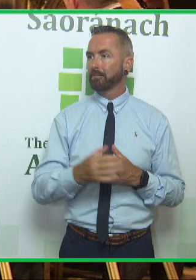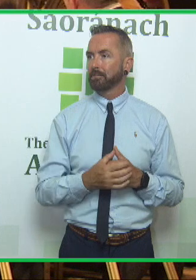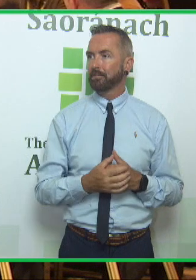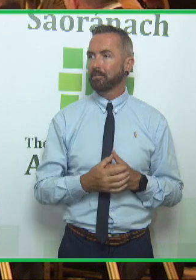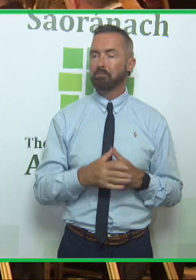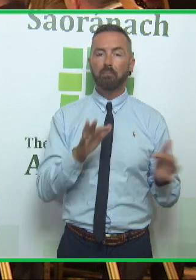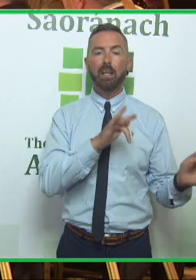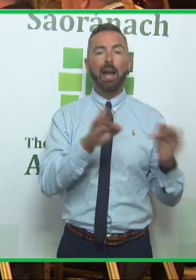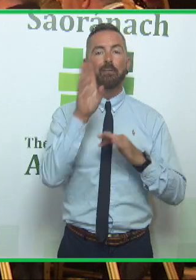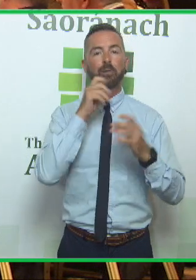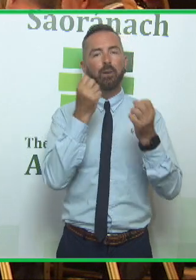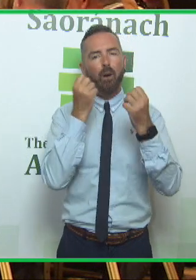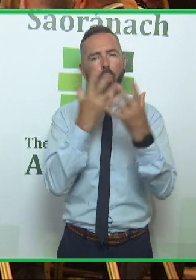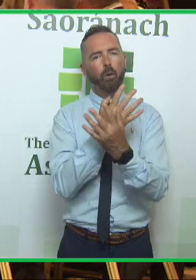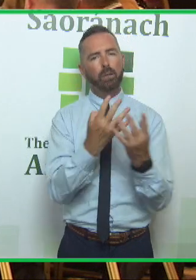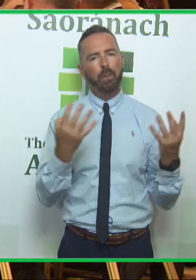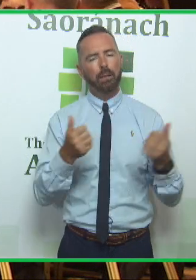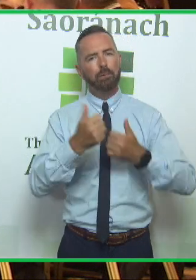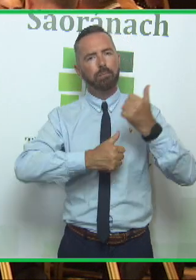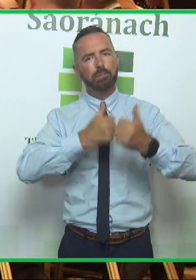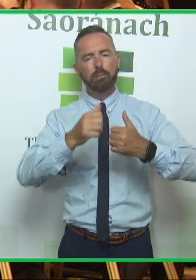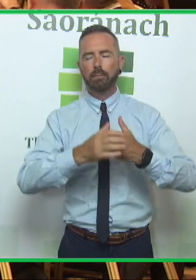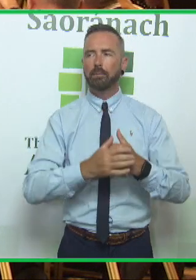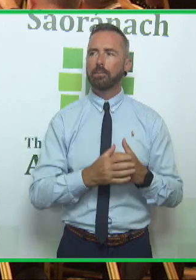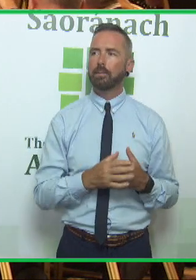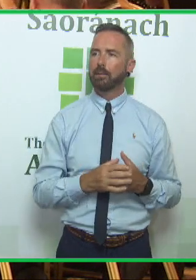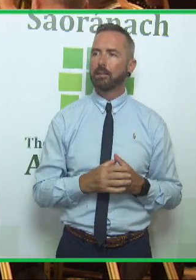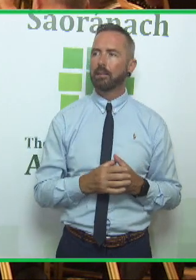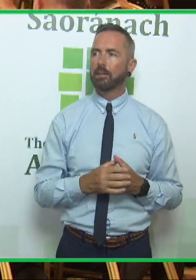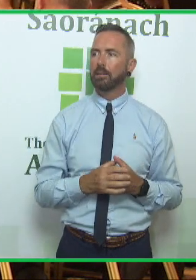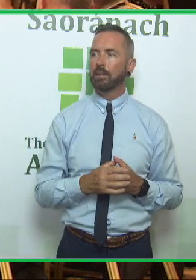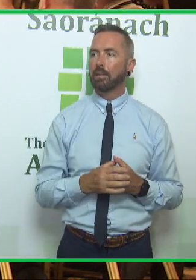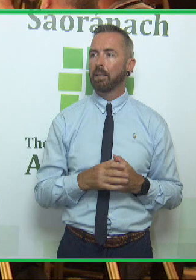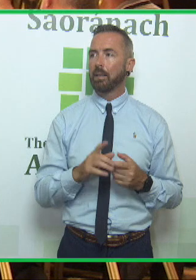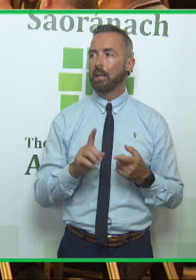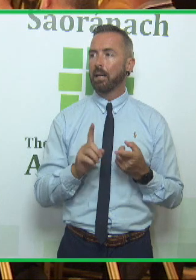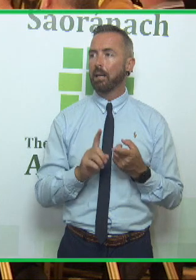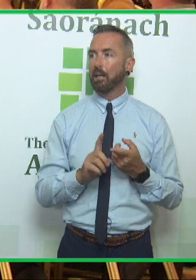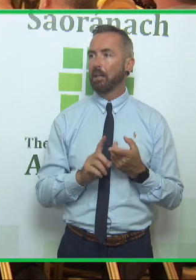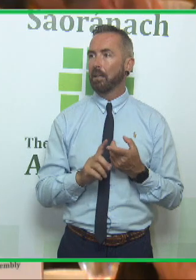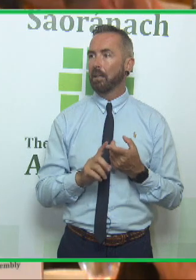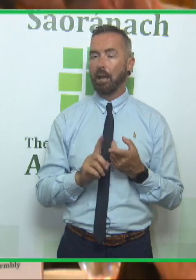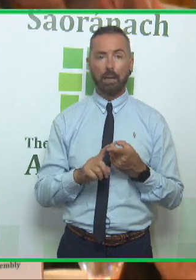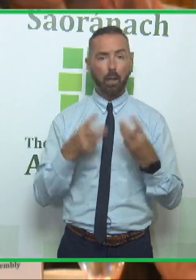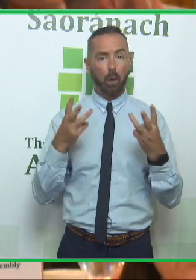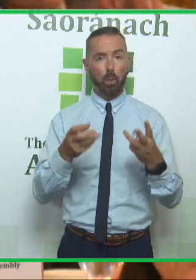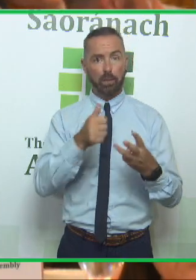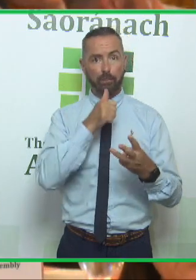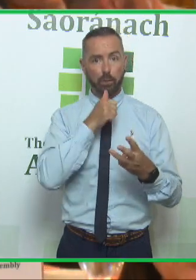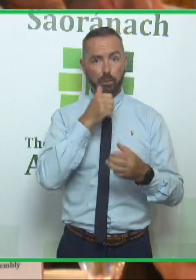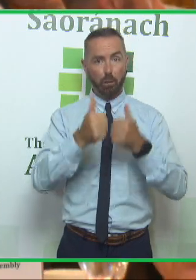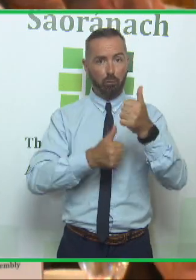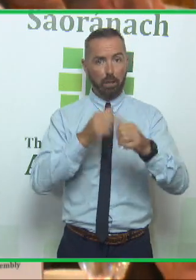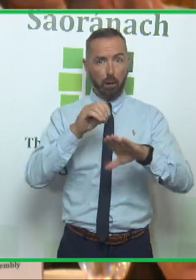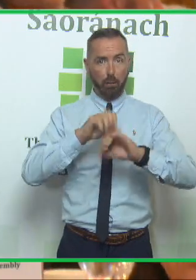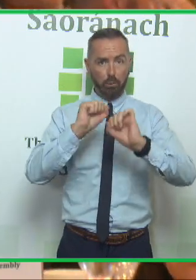Good afternoon to all of you on the top table. And firstly, congratulations, and the work that you do is incredible. One